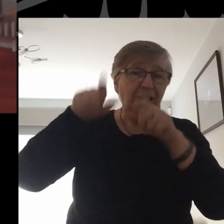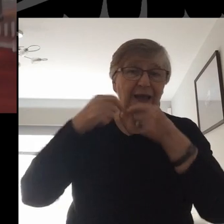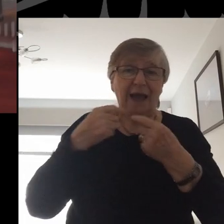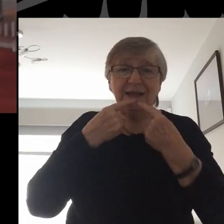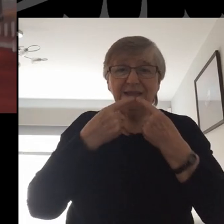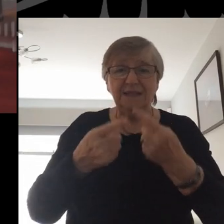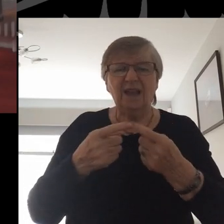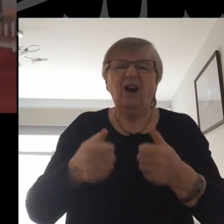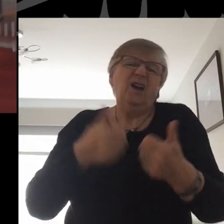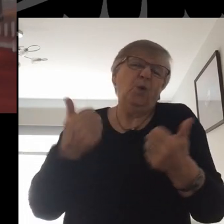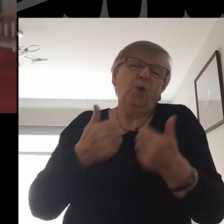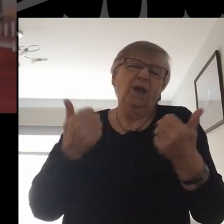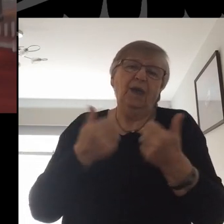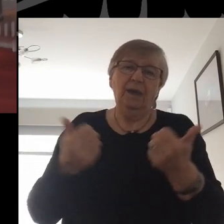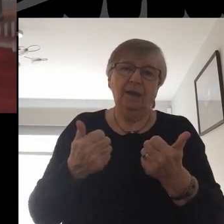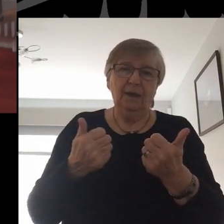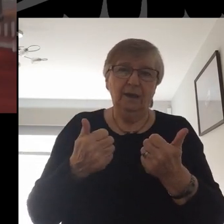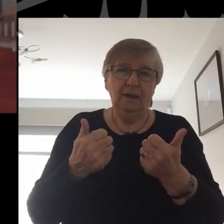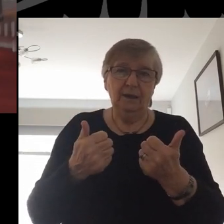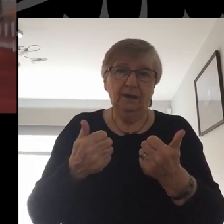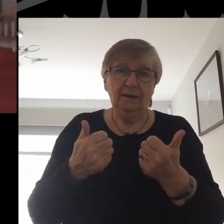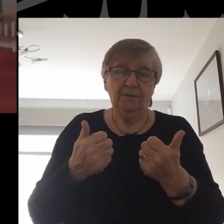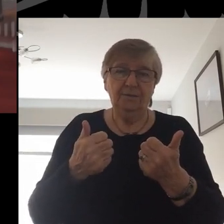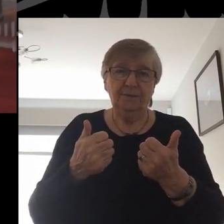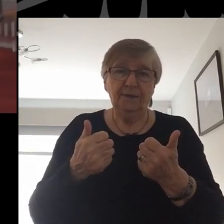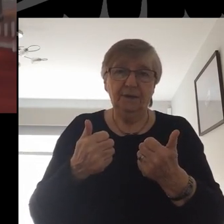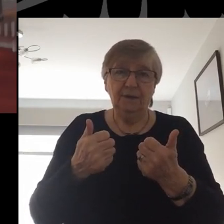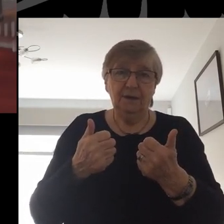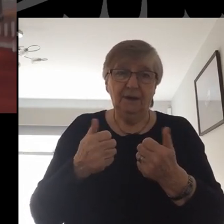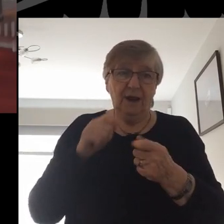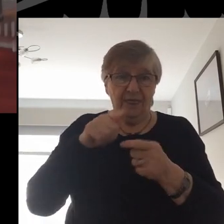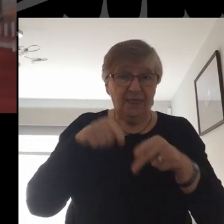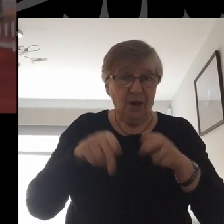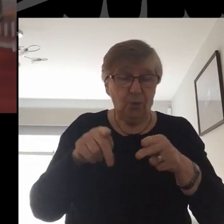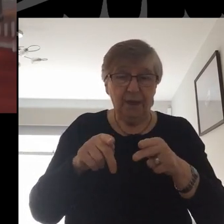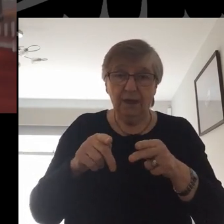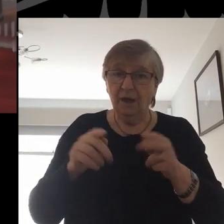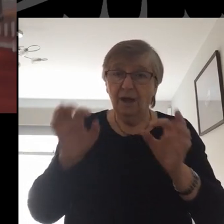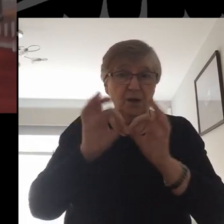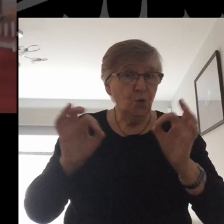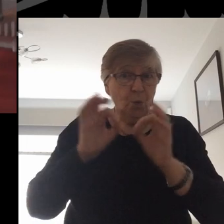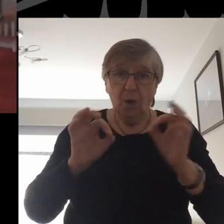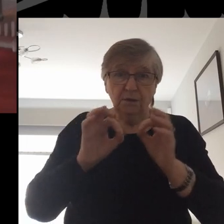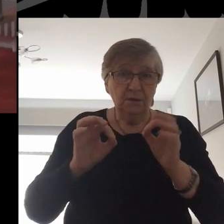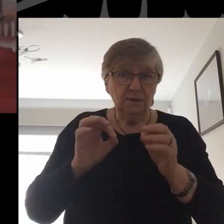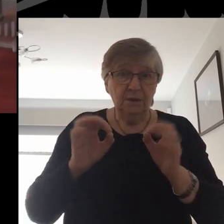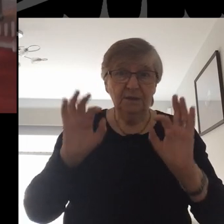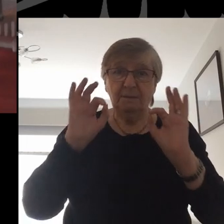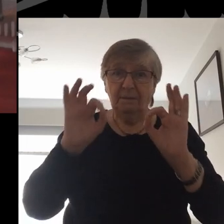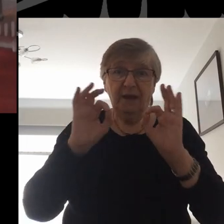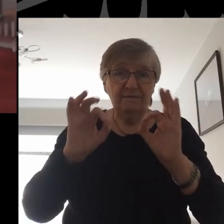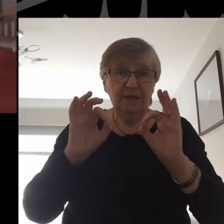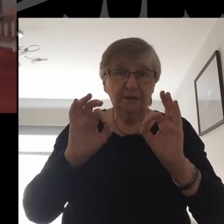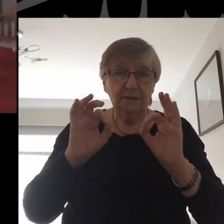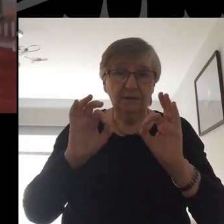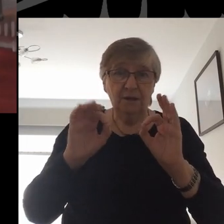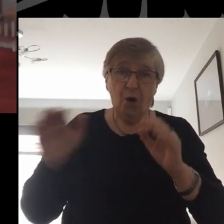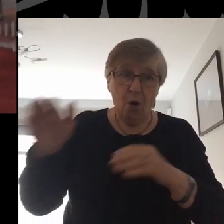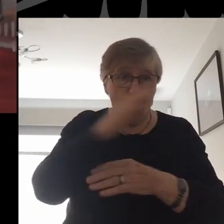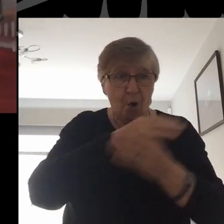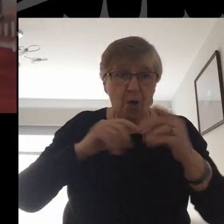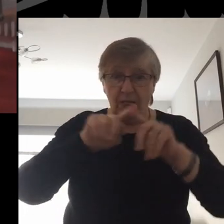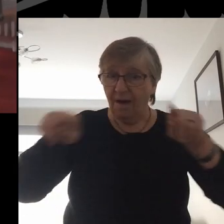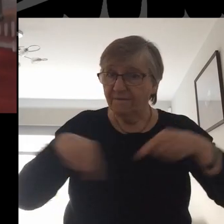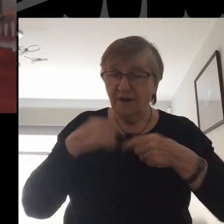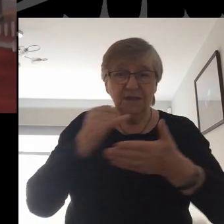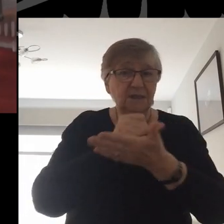to this. And in those terms, none of us is perfect. And as Romans 3:23 reminds us, all of us have